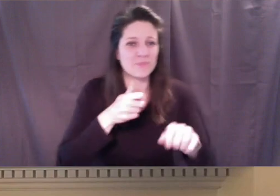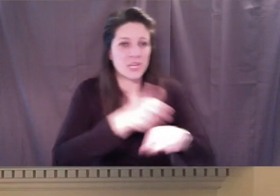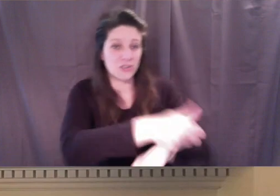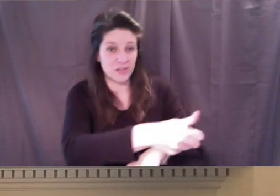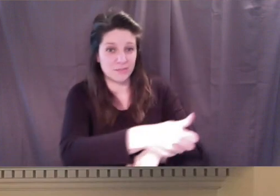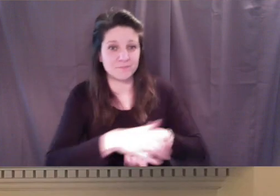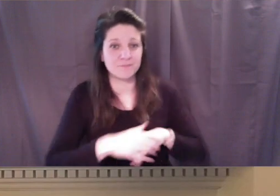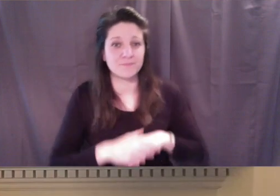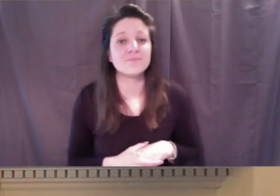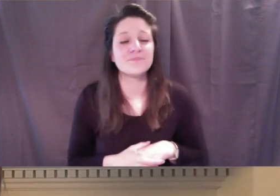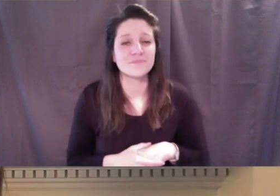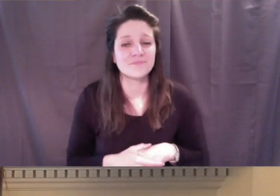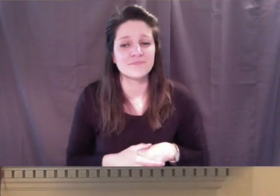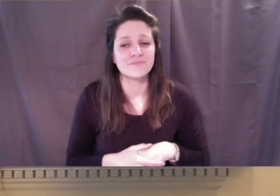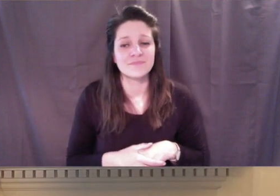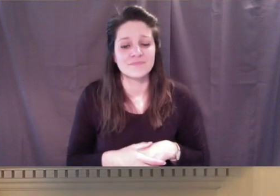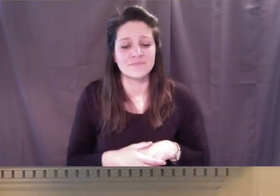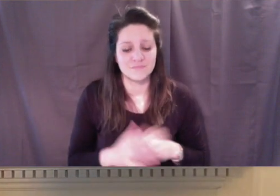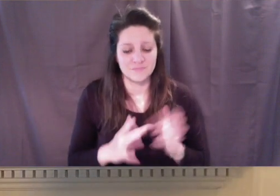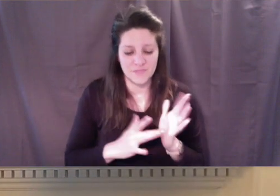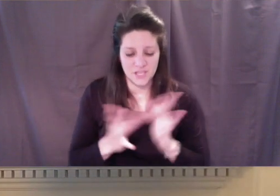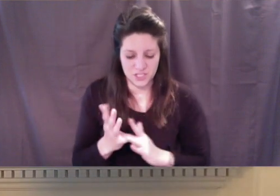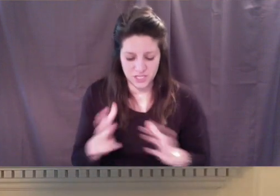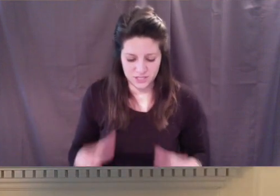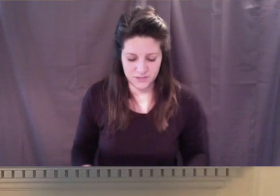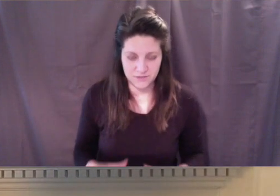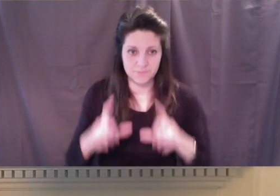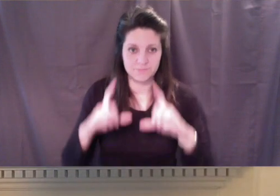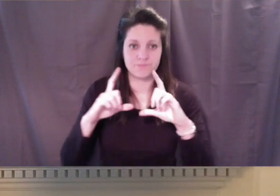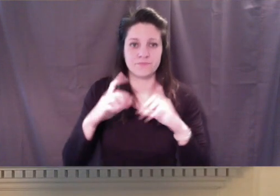On the night when Jesus was betrayed,